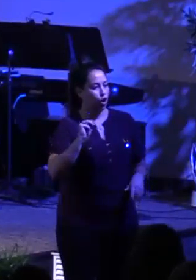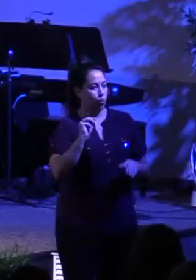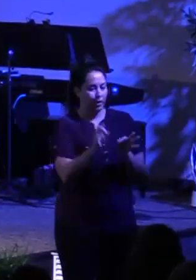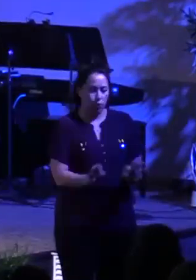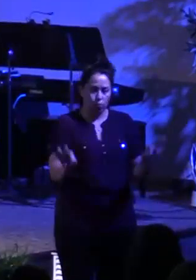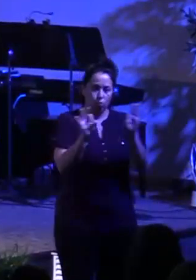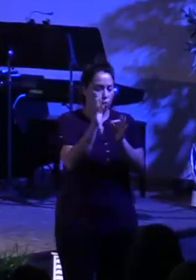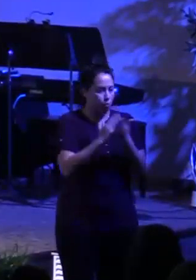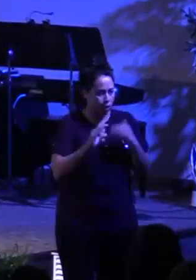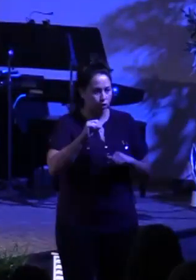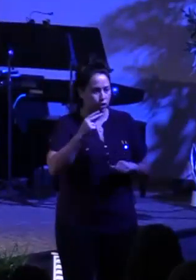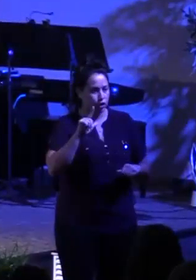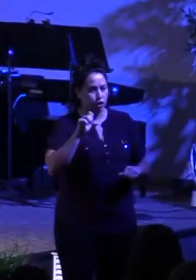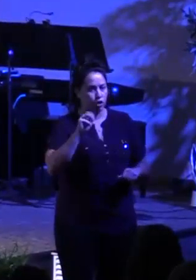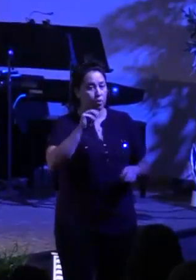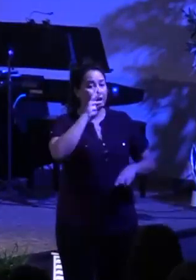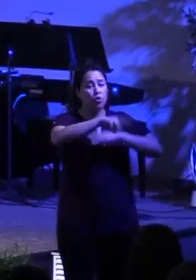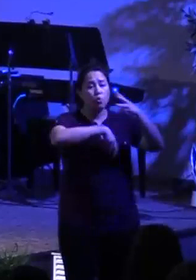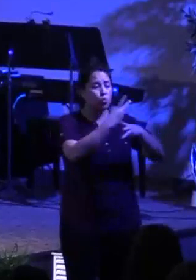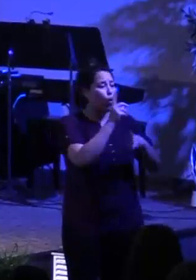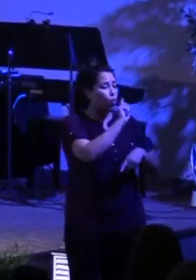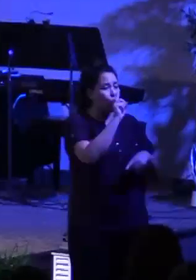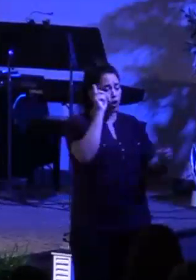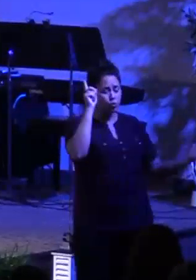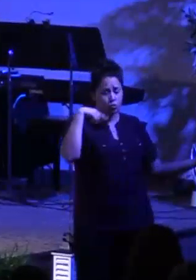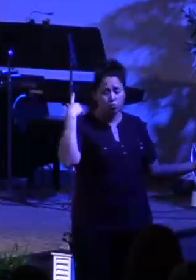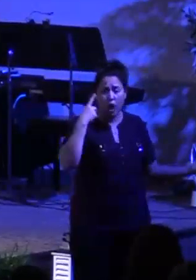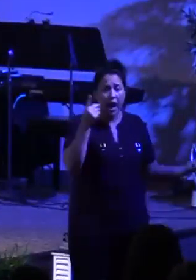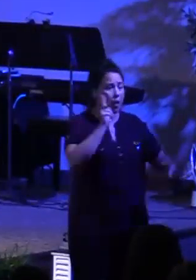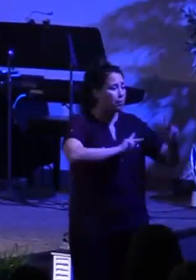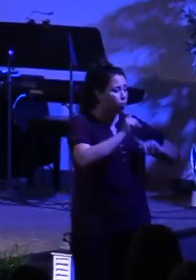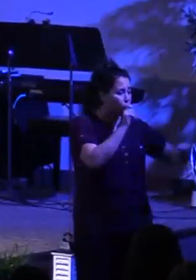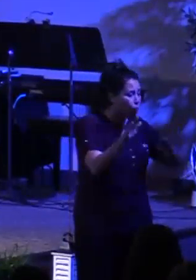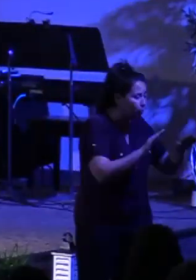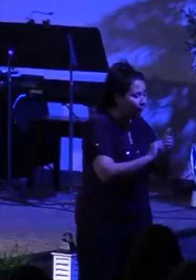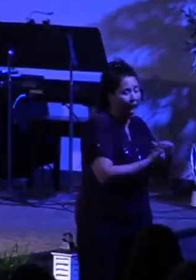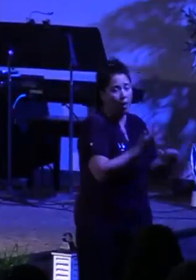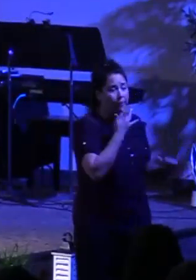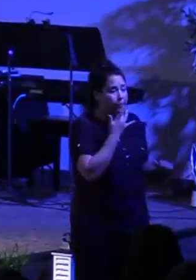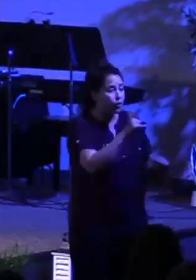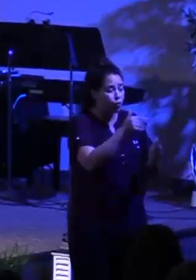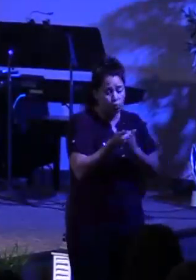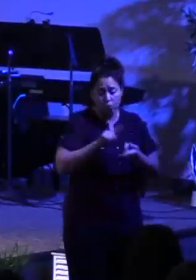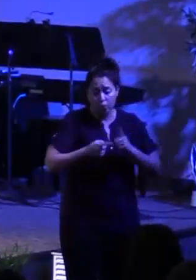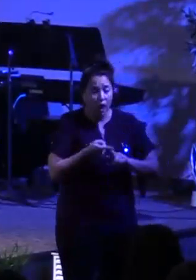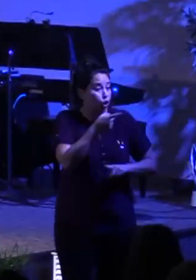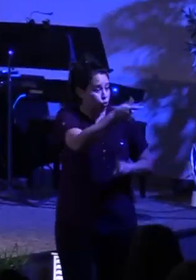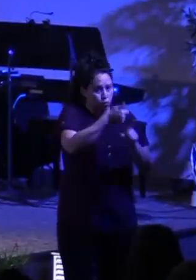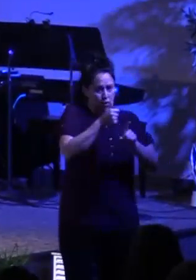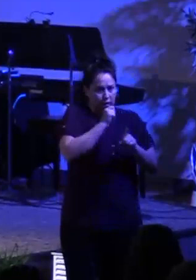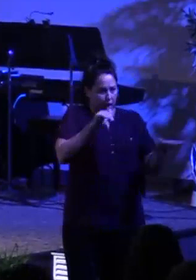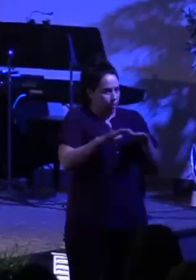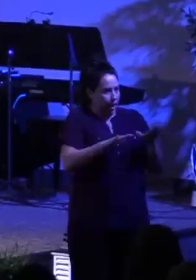In a chaotic place, in a place where people don't behave how you want them to, your closest friends don't behave how you want them to, you don't behave